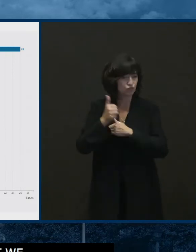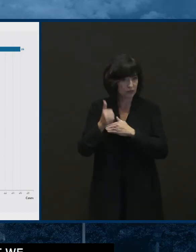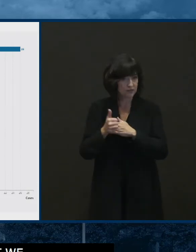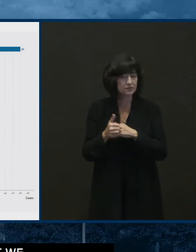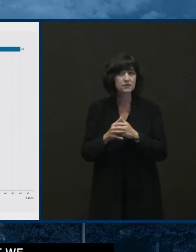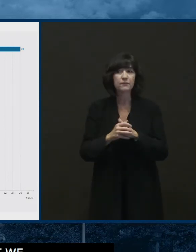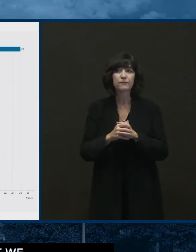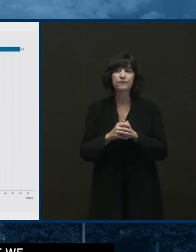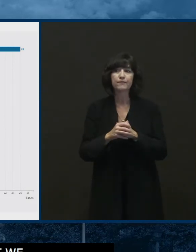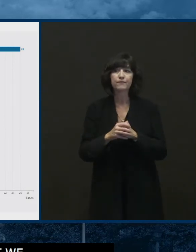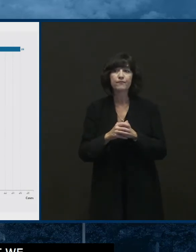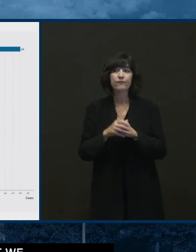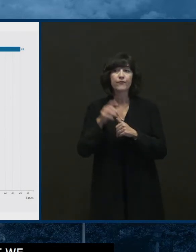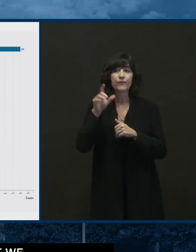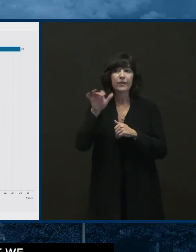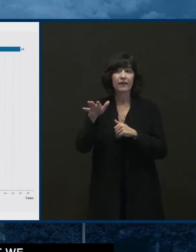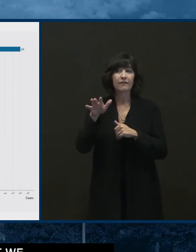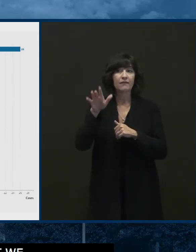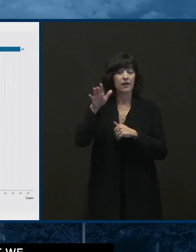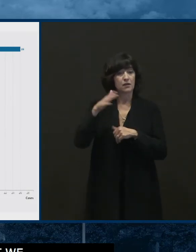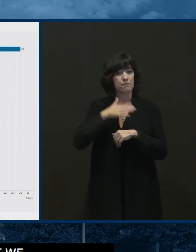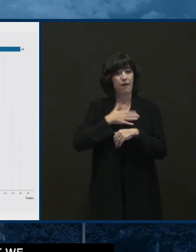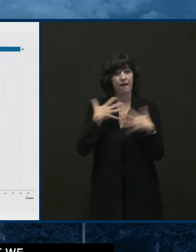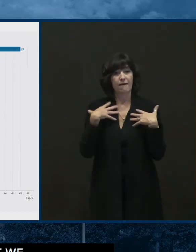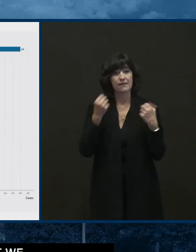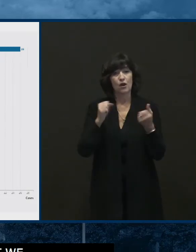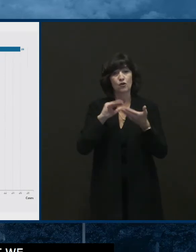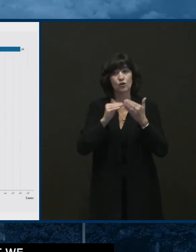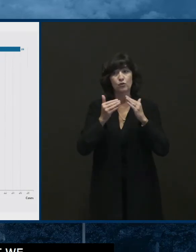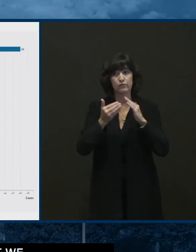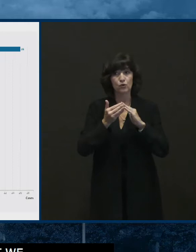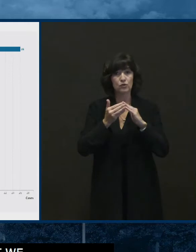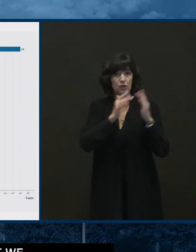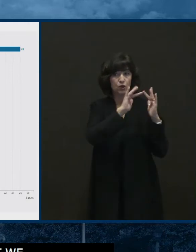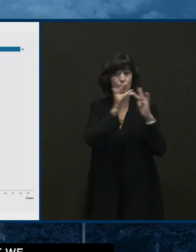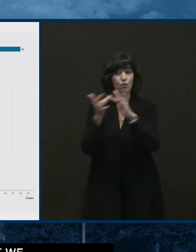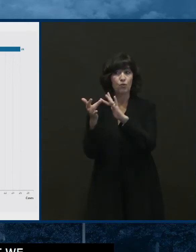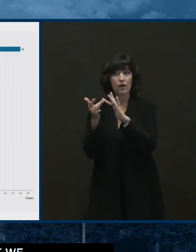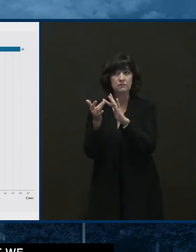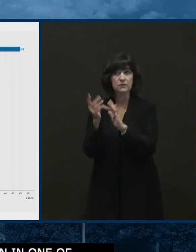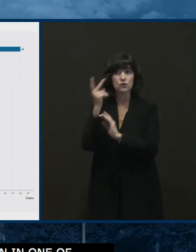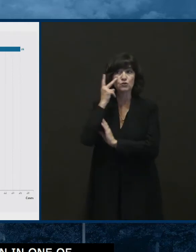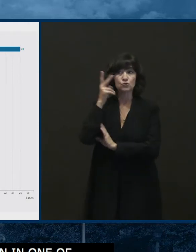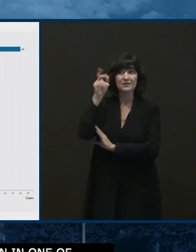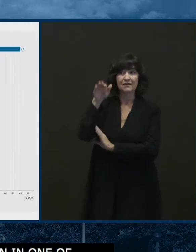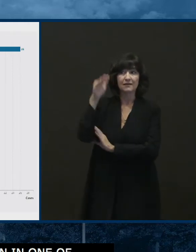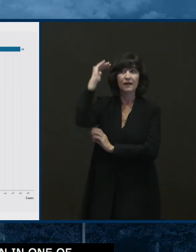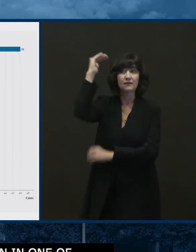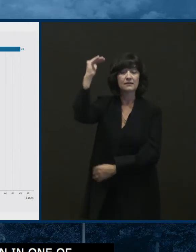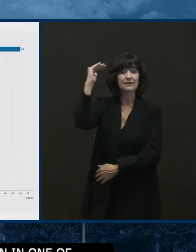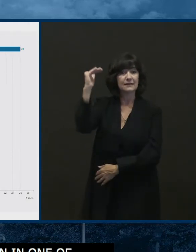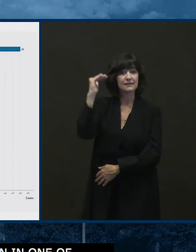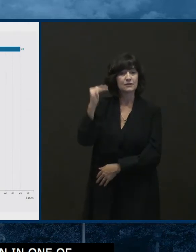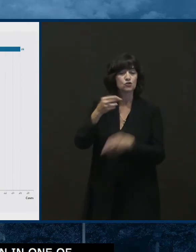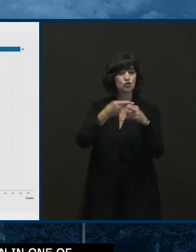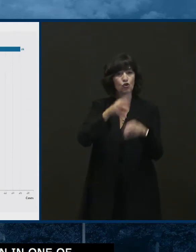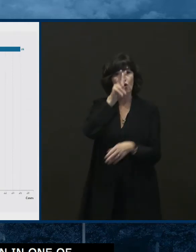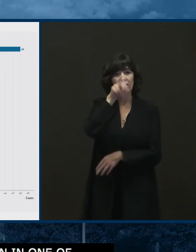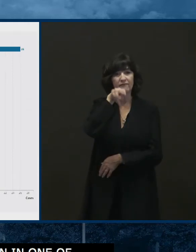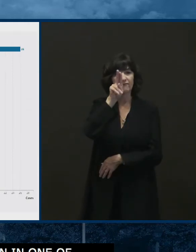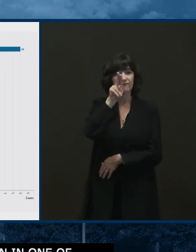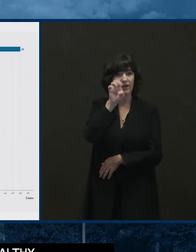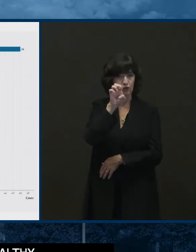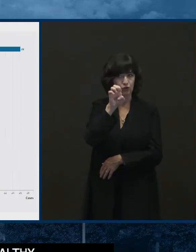to our My Healthy Community website, you'll see this venues chart under